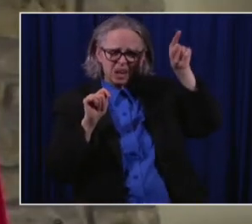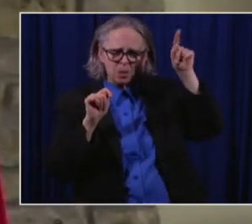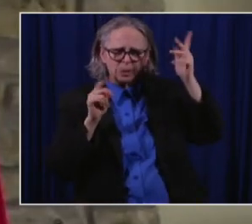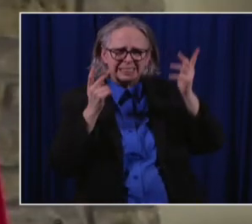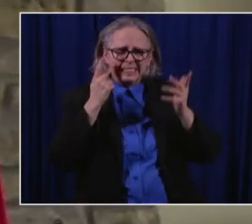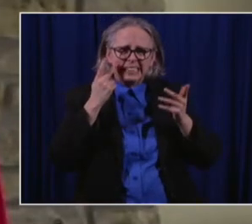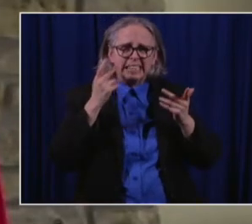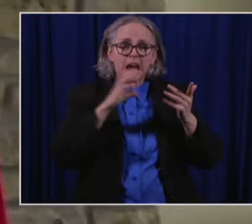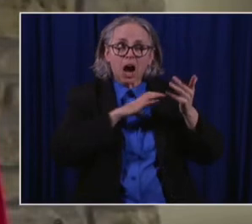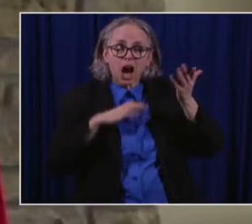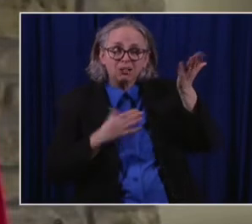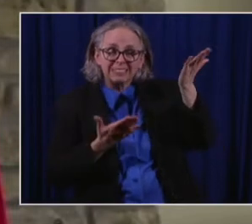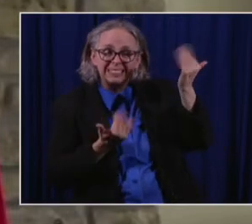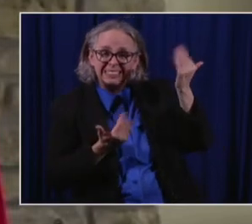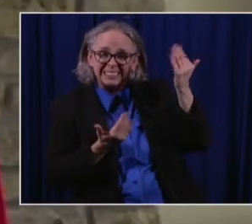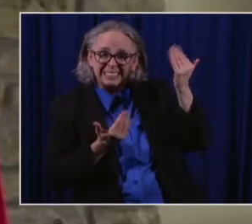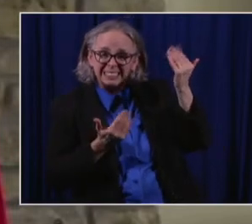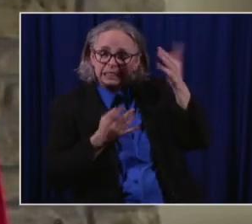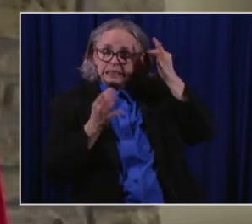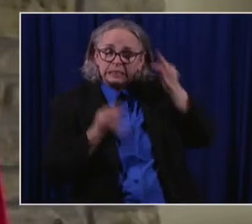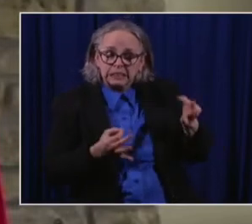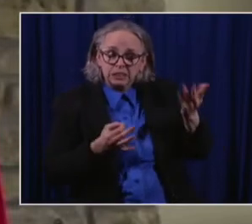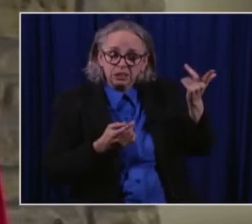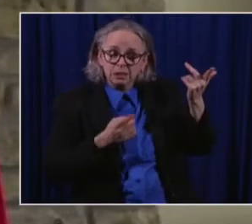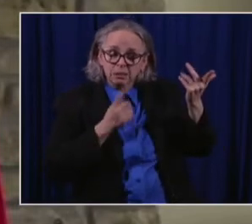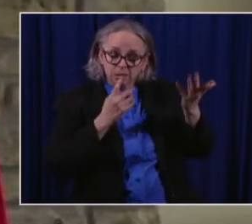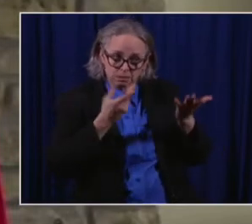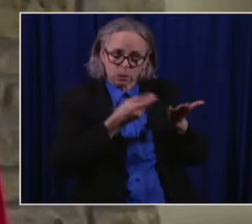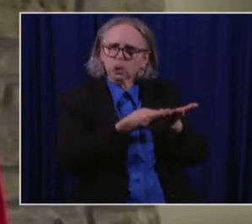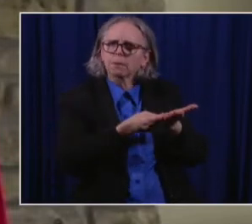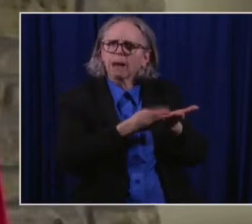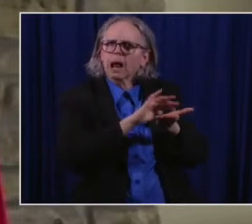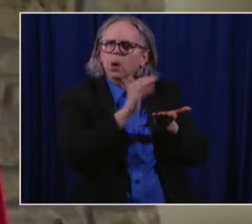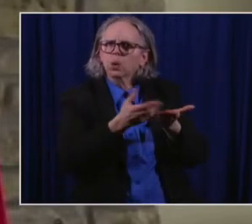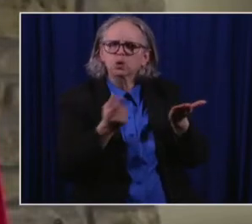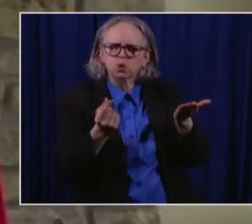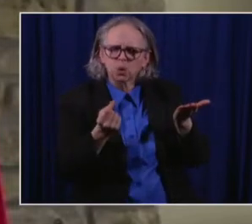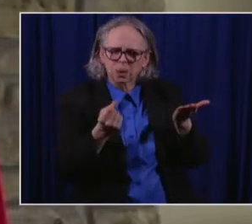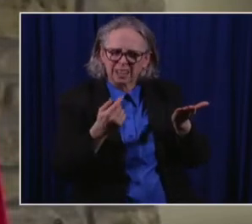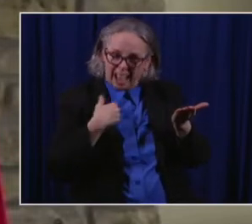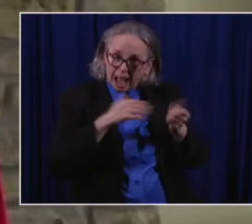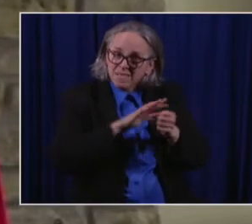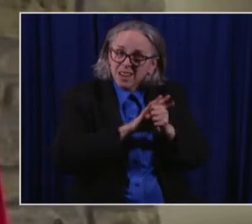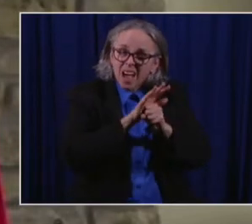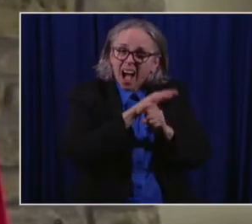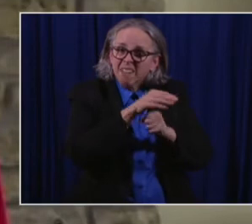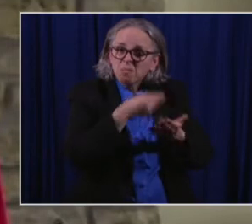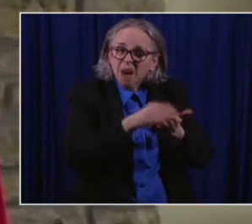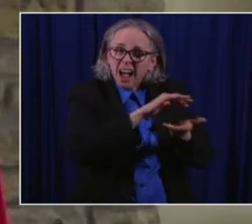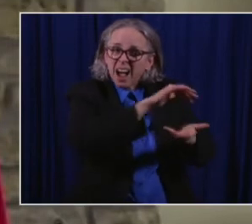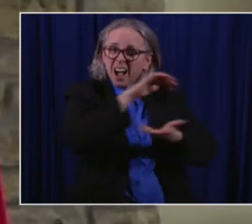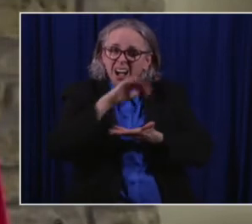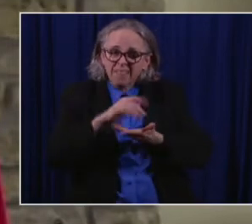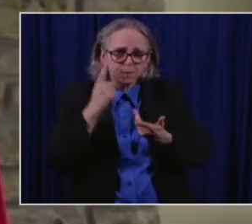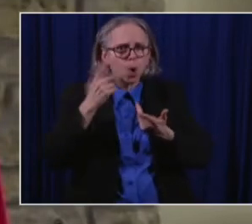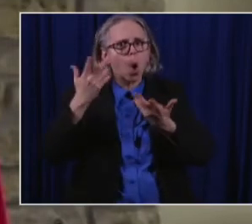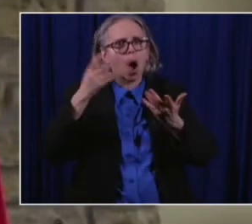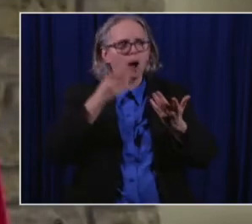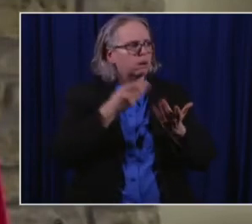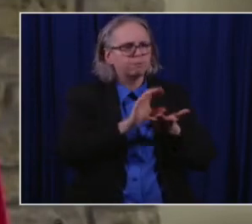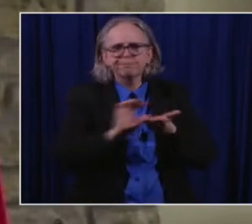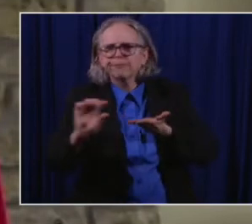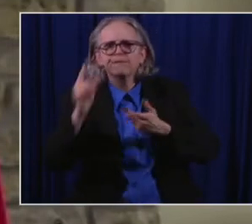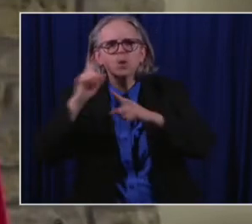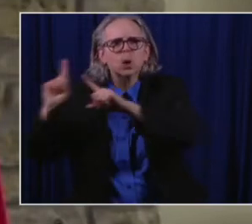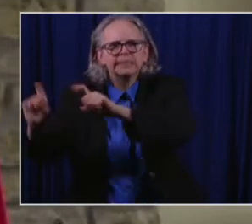do, then we can make other decisions, because we have to have enough CARES Act dollars to do the testing and